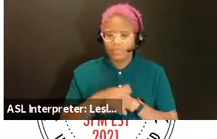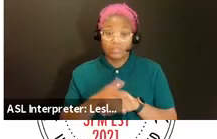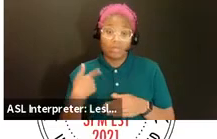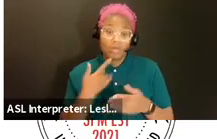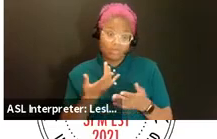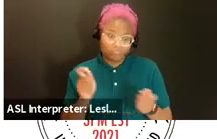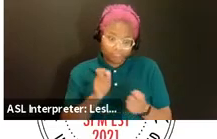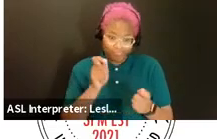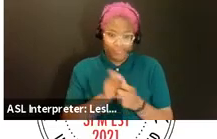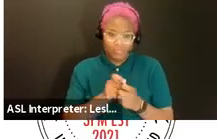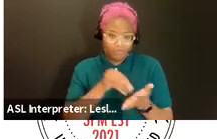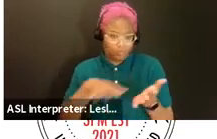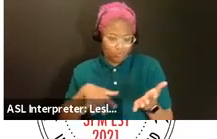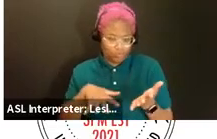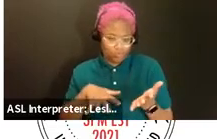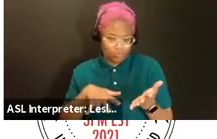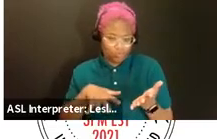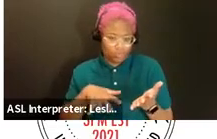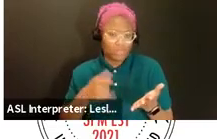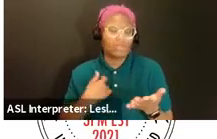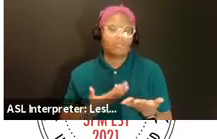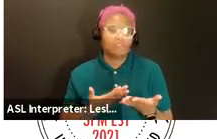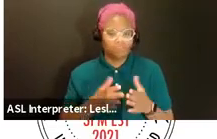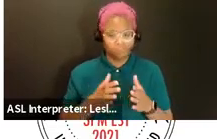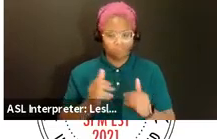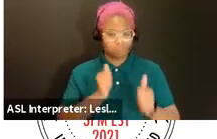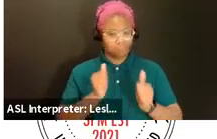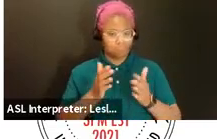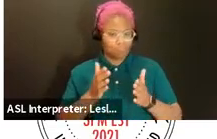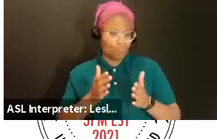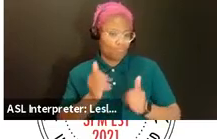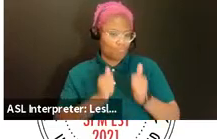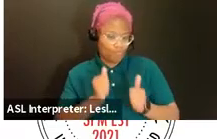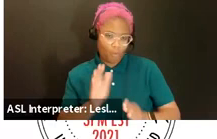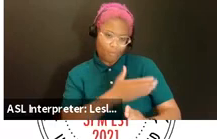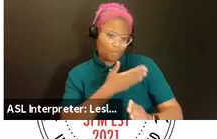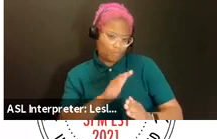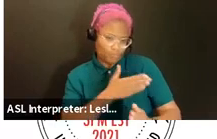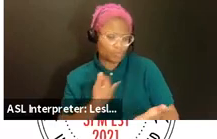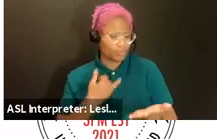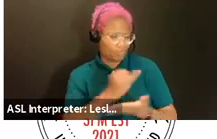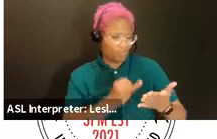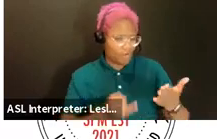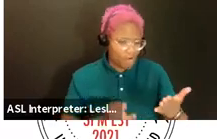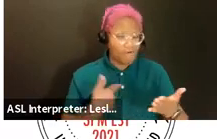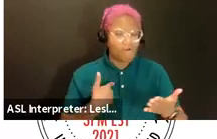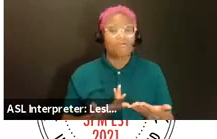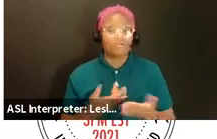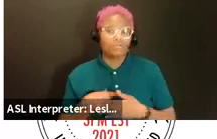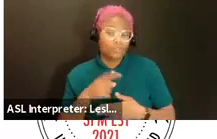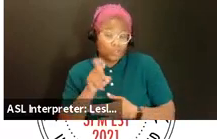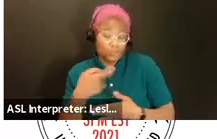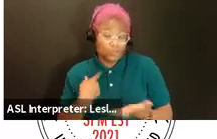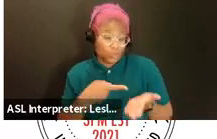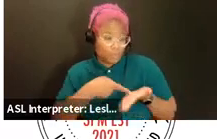performers, and whether is the question around compensation related just to compensating the